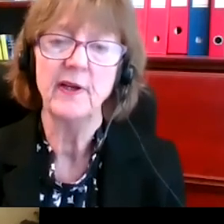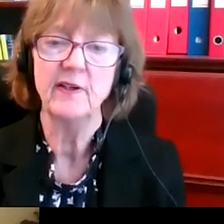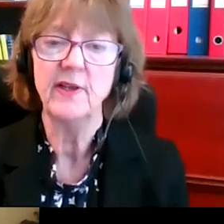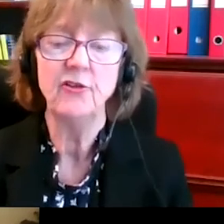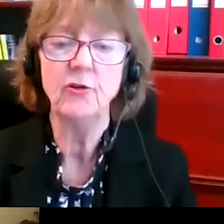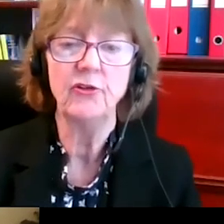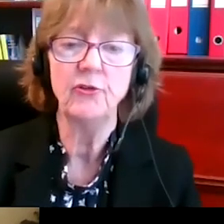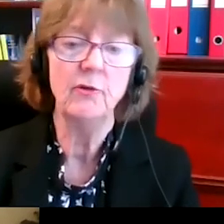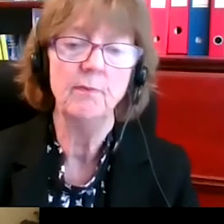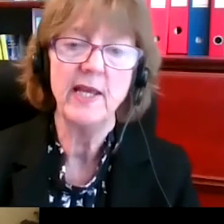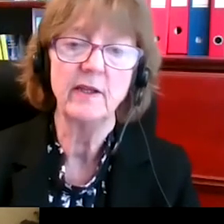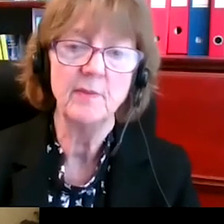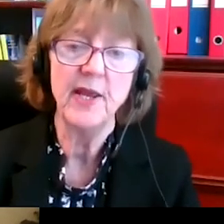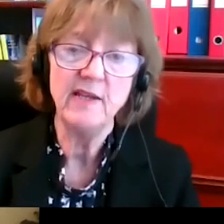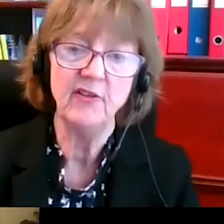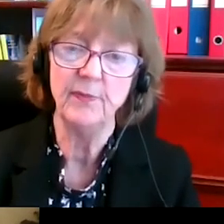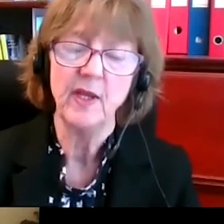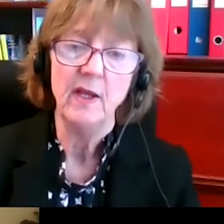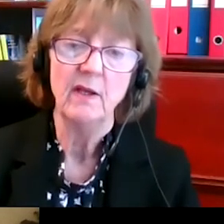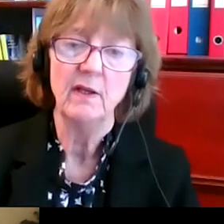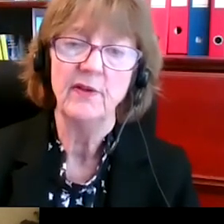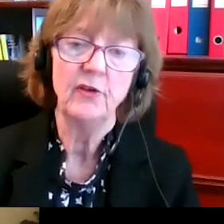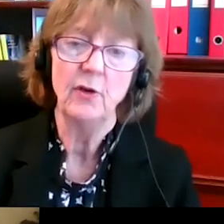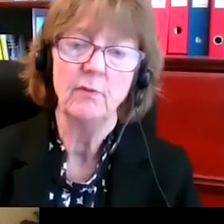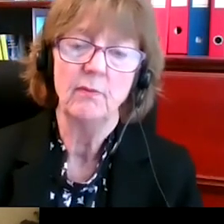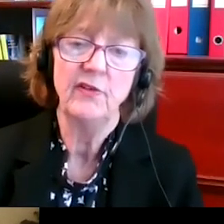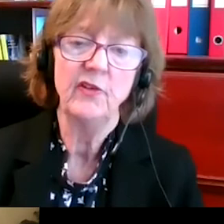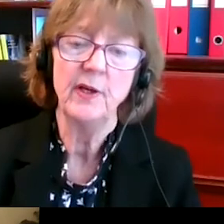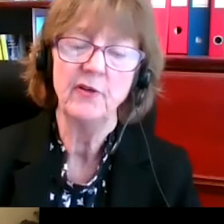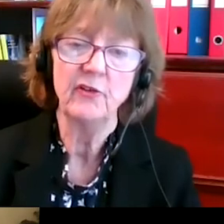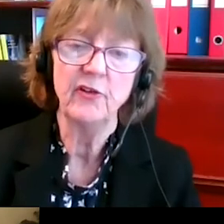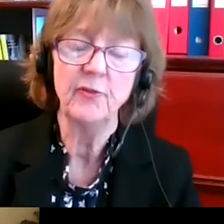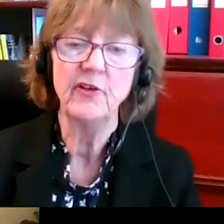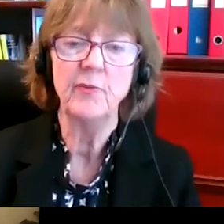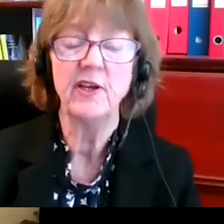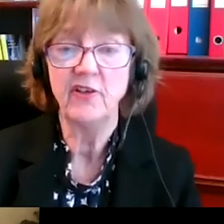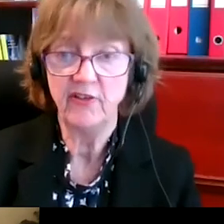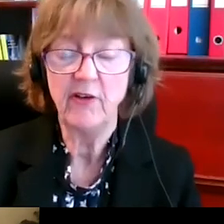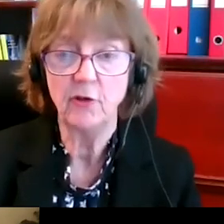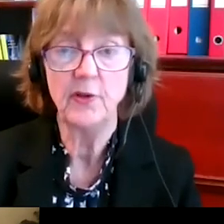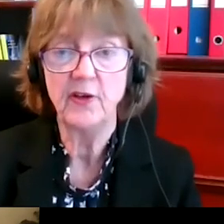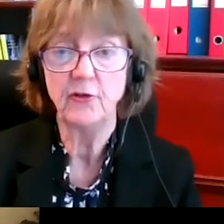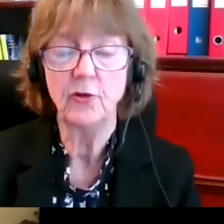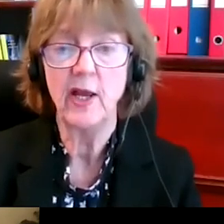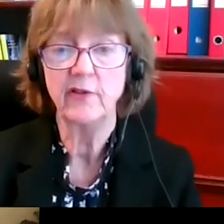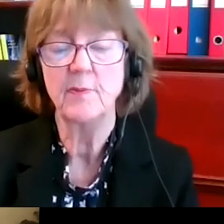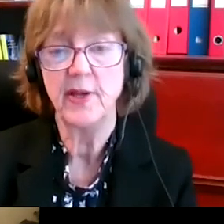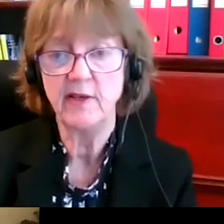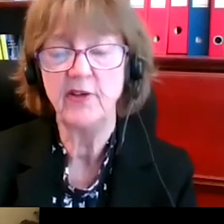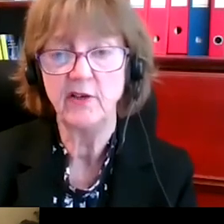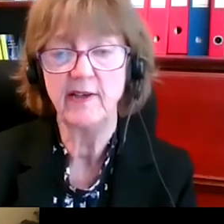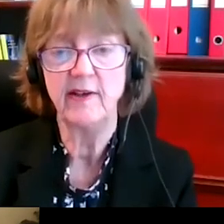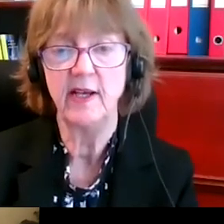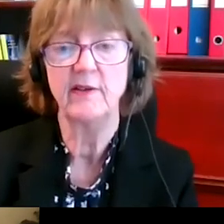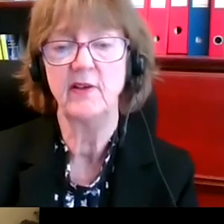out there. They should make campaigns. This is about children's participation in general, but they should also have